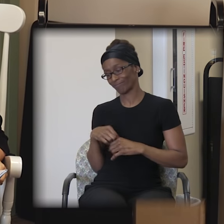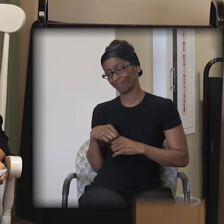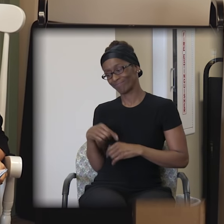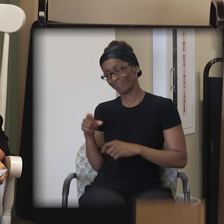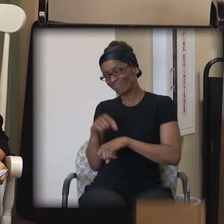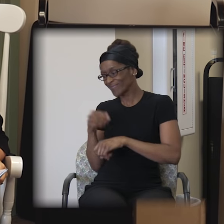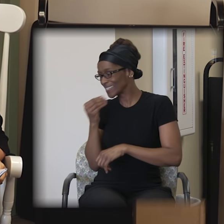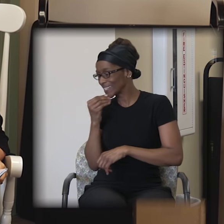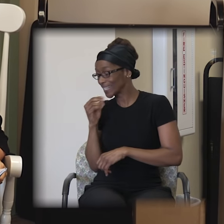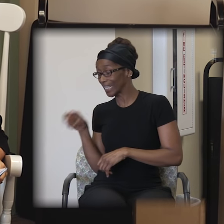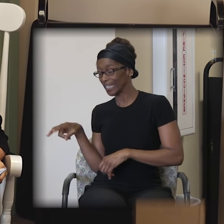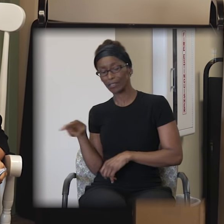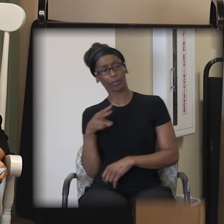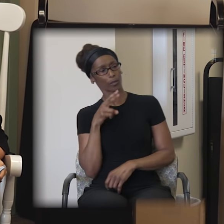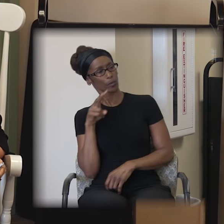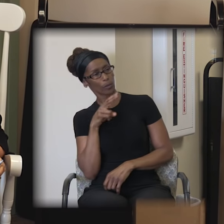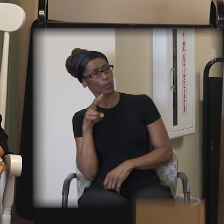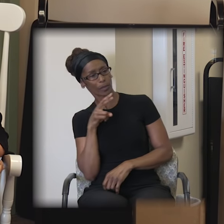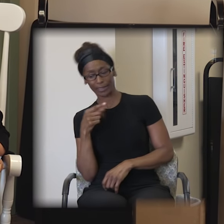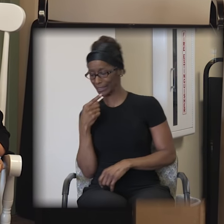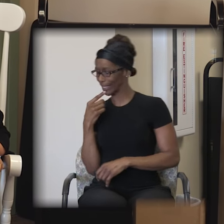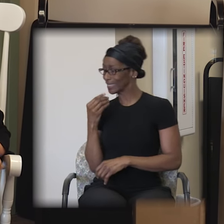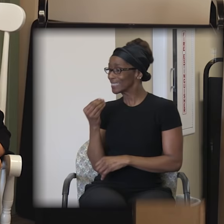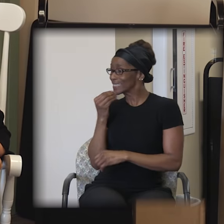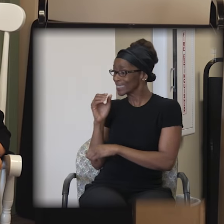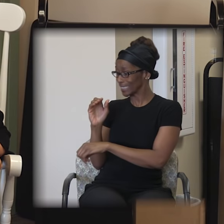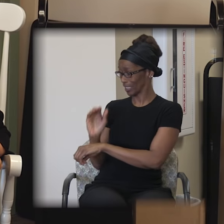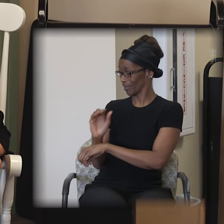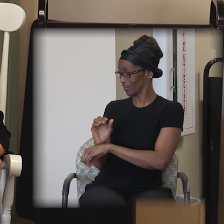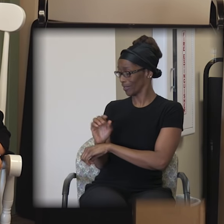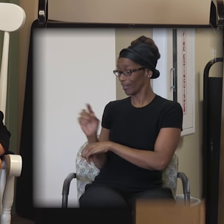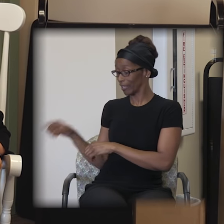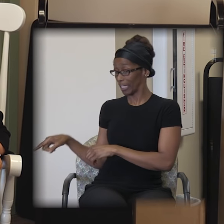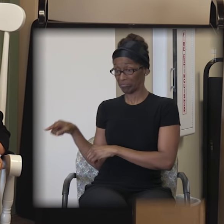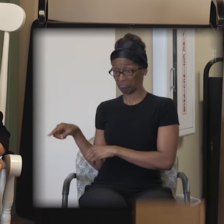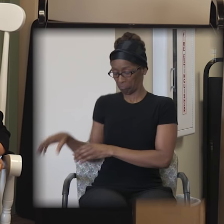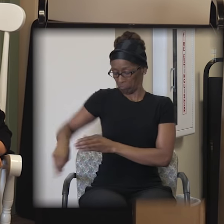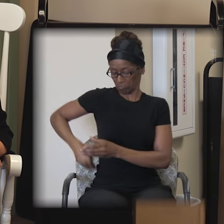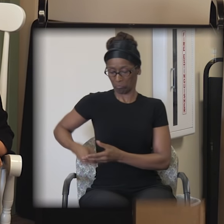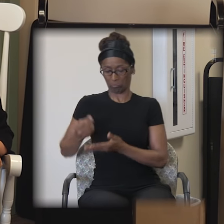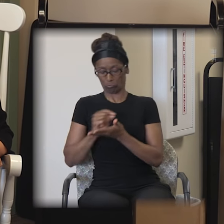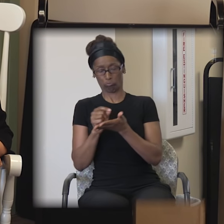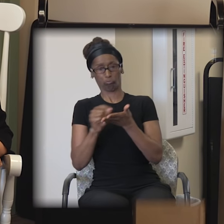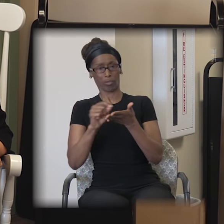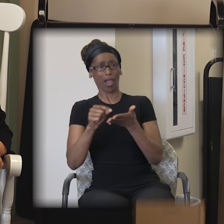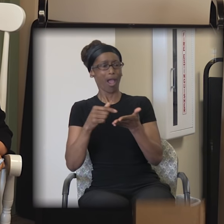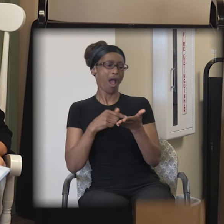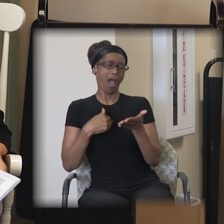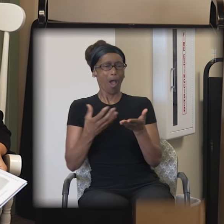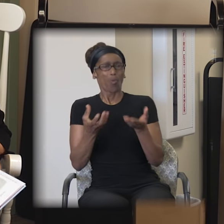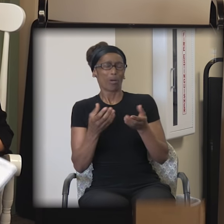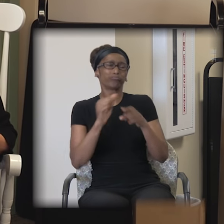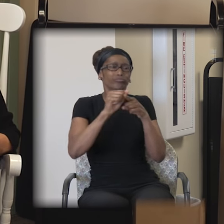He read her lips as she said, Dinner. William pulled out his pad and pencil. He scribbled, Just a few more?